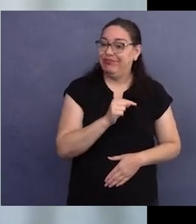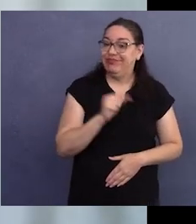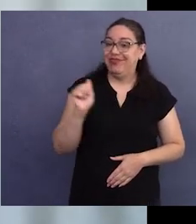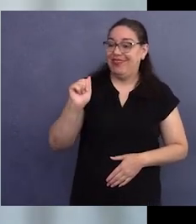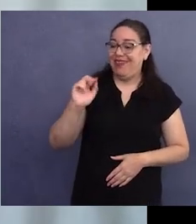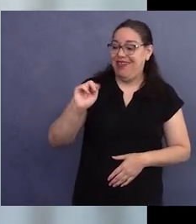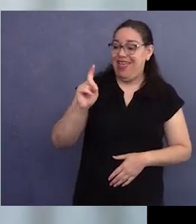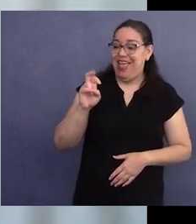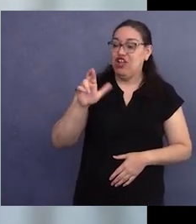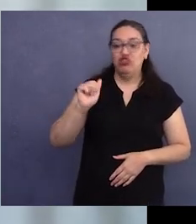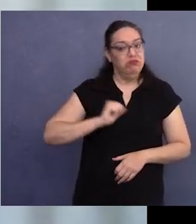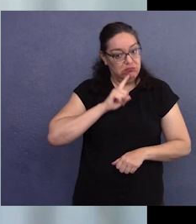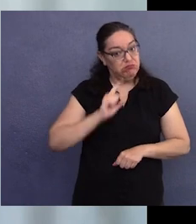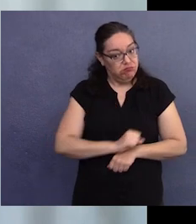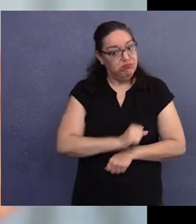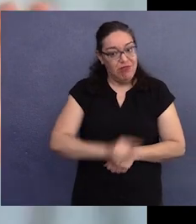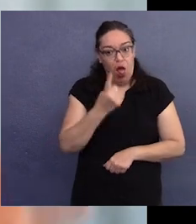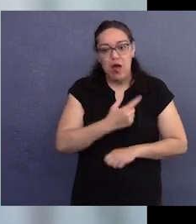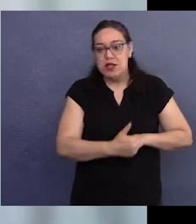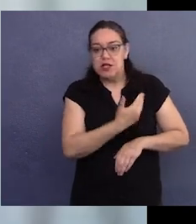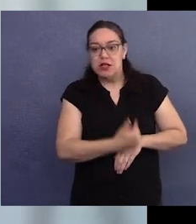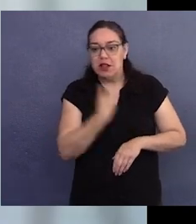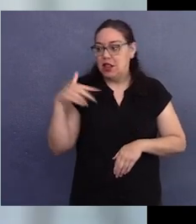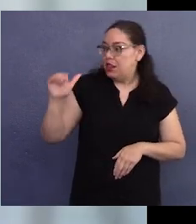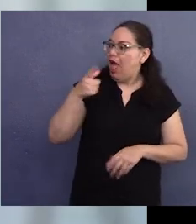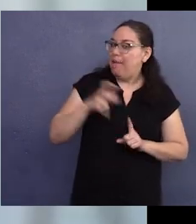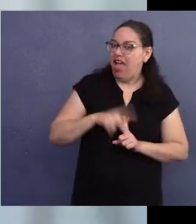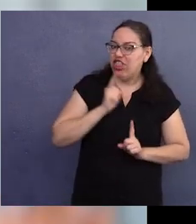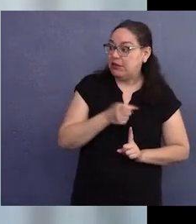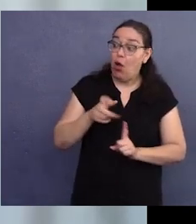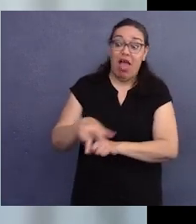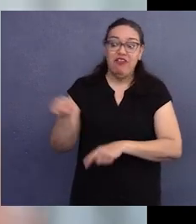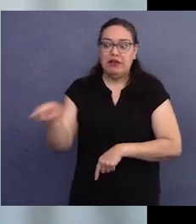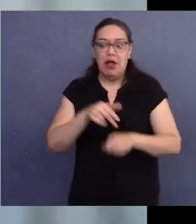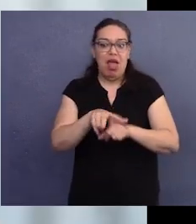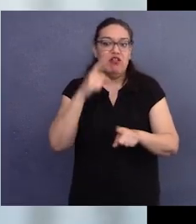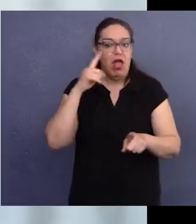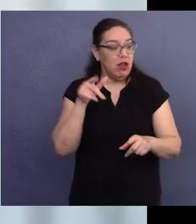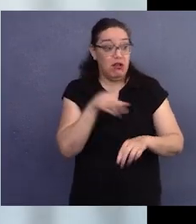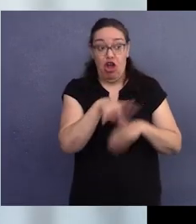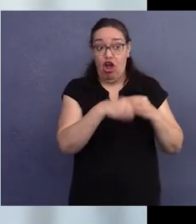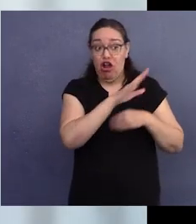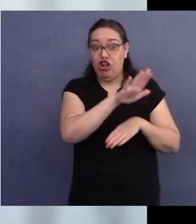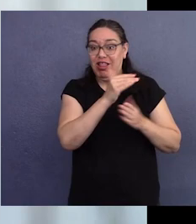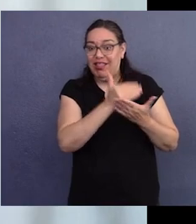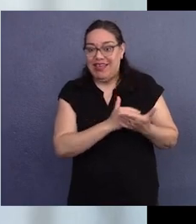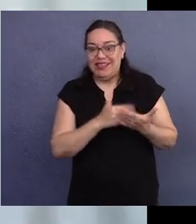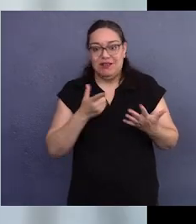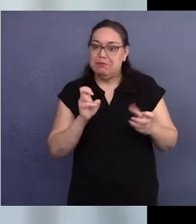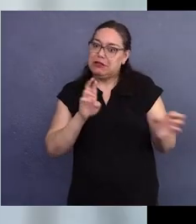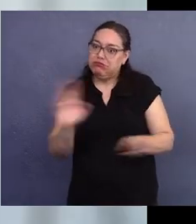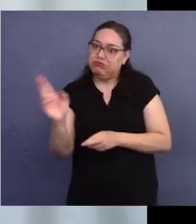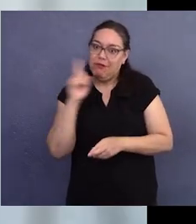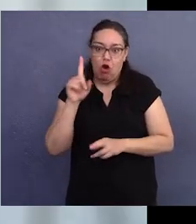does do that. She's always sending me, hey, apply for this. So if you get on her list, or be prepared